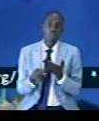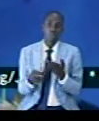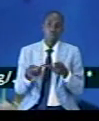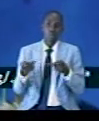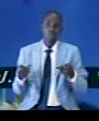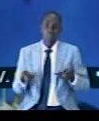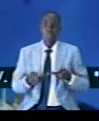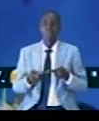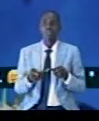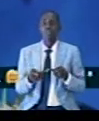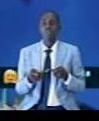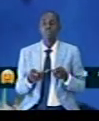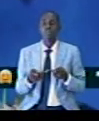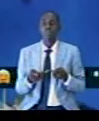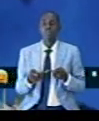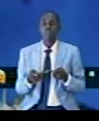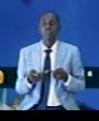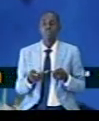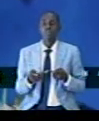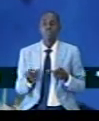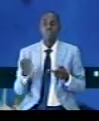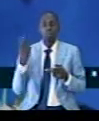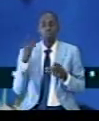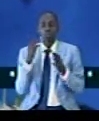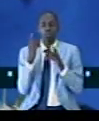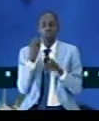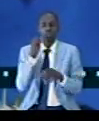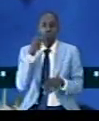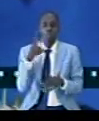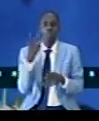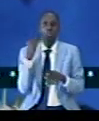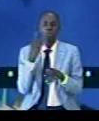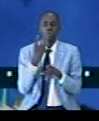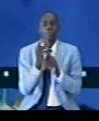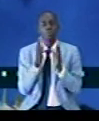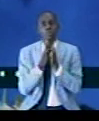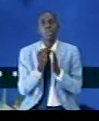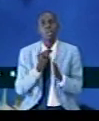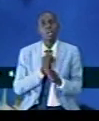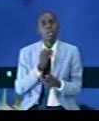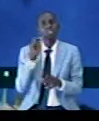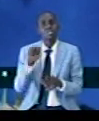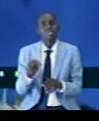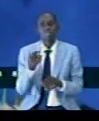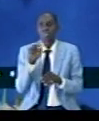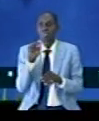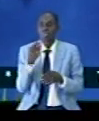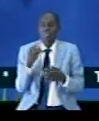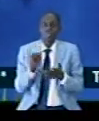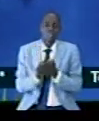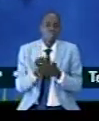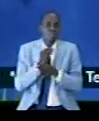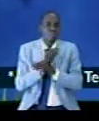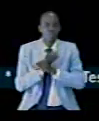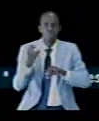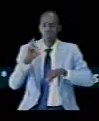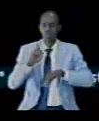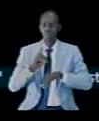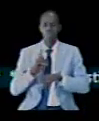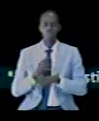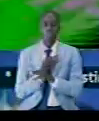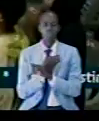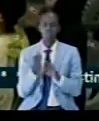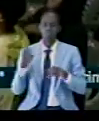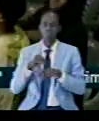of our churches there, I was praying that, God, please, just a relief from the pain. Just a relief, because the pains were becoming so much for